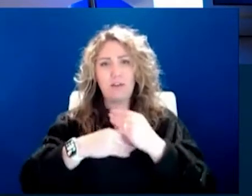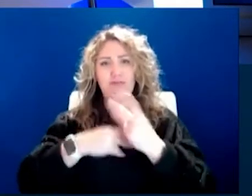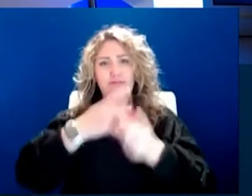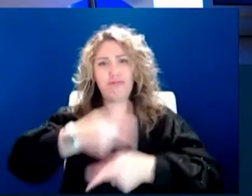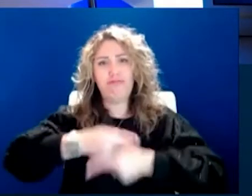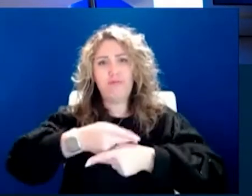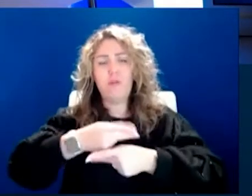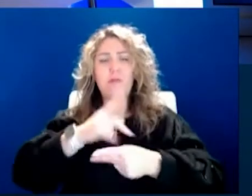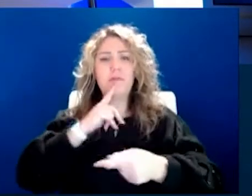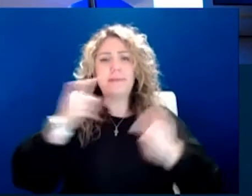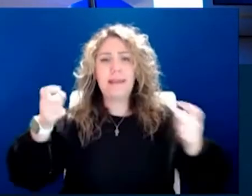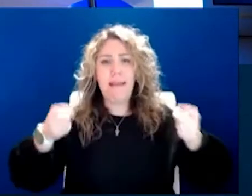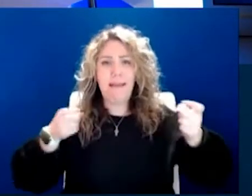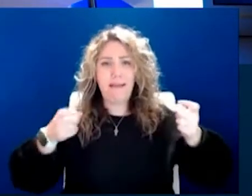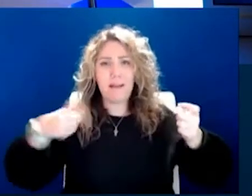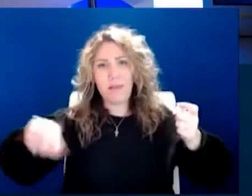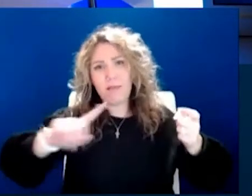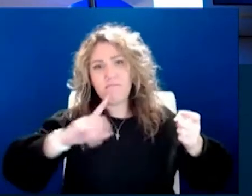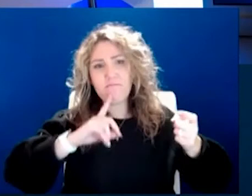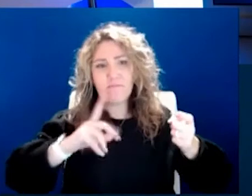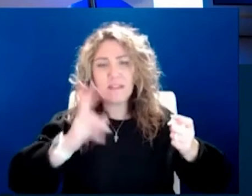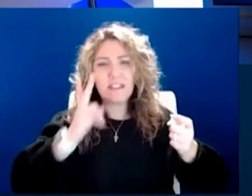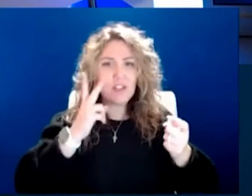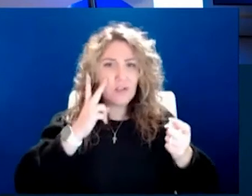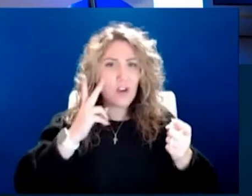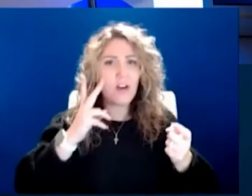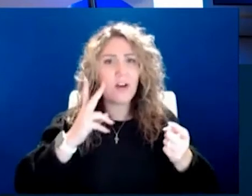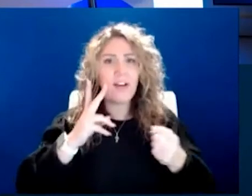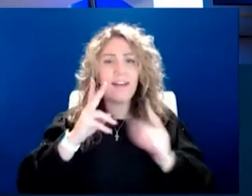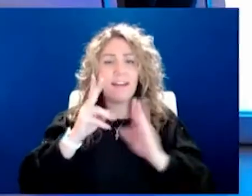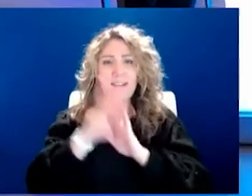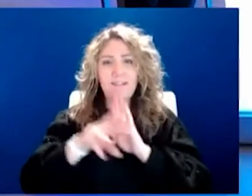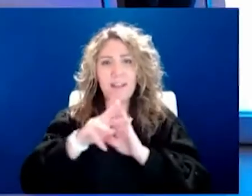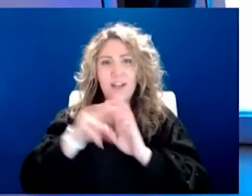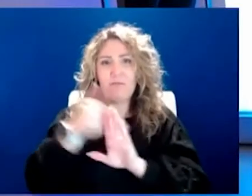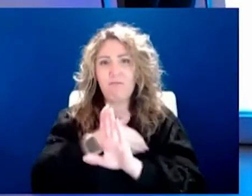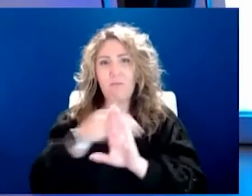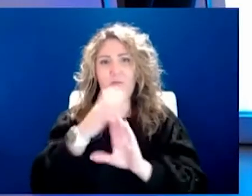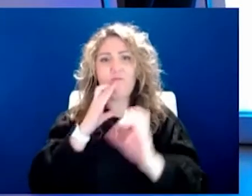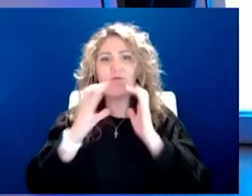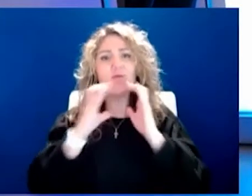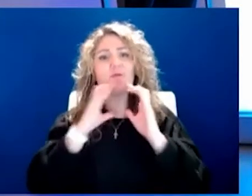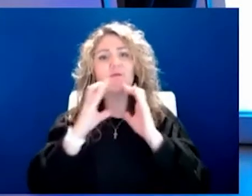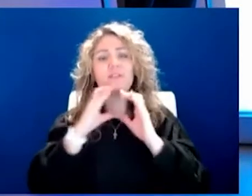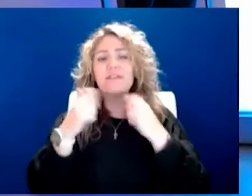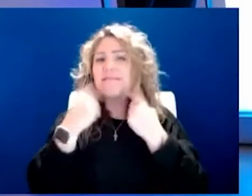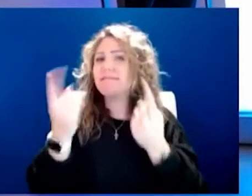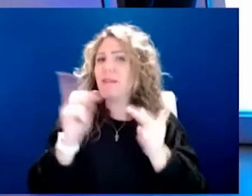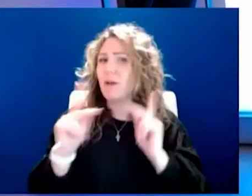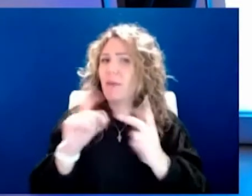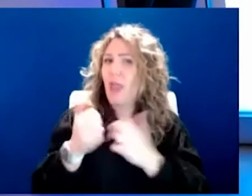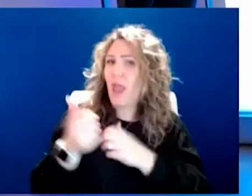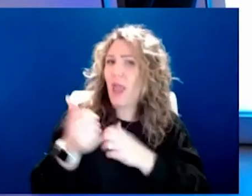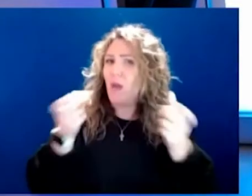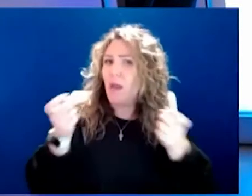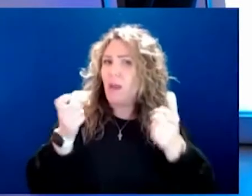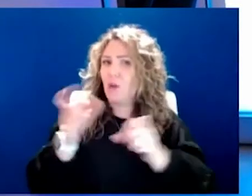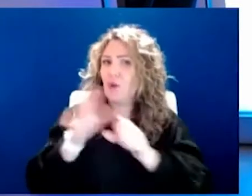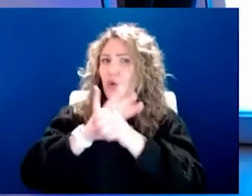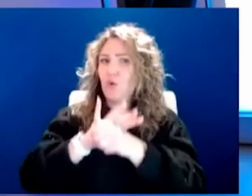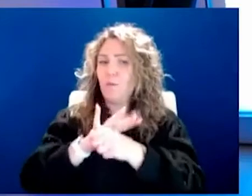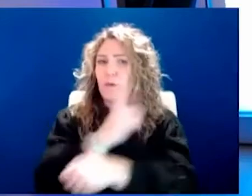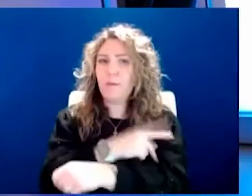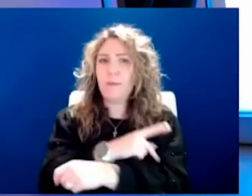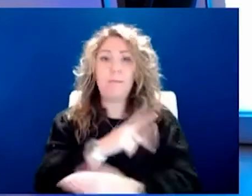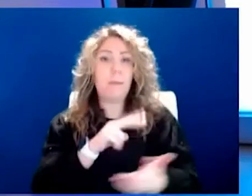handling them? We saw that in the video that we showed before the conversation. Tell folks how you do handle the COVID patients. So the nurses on the floor